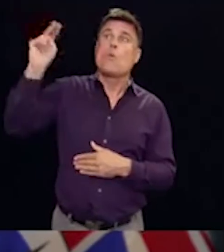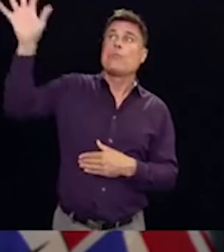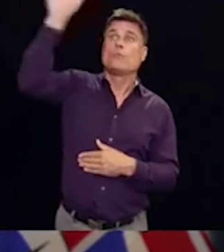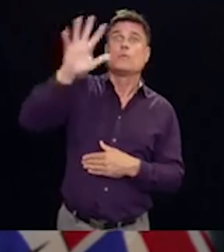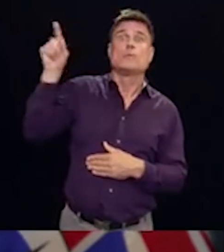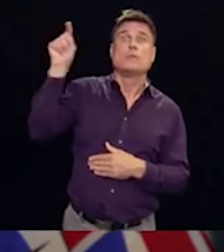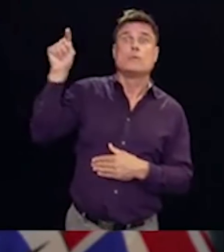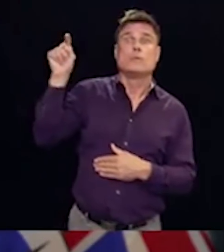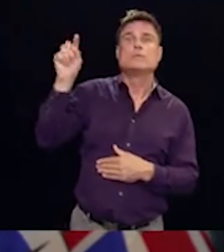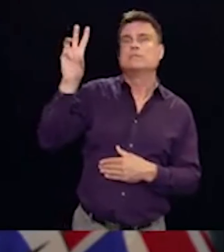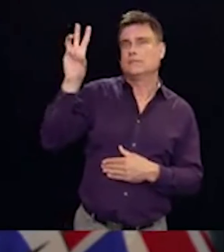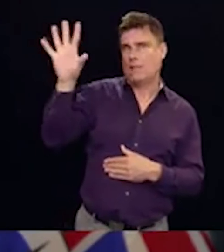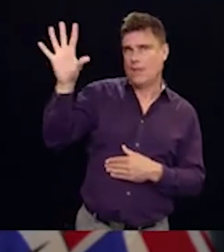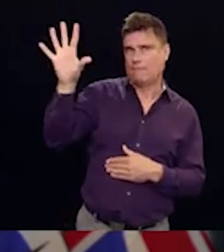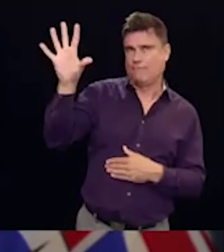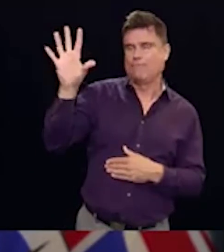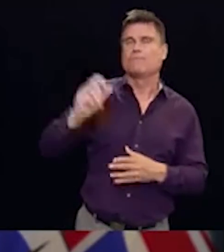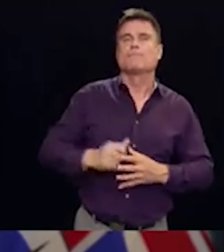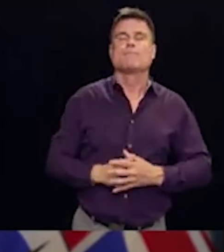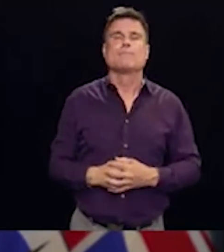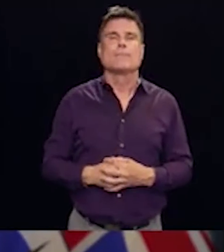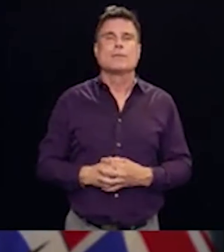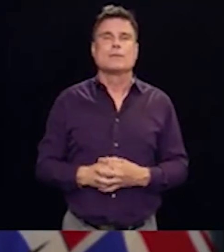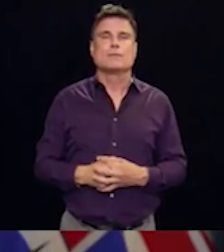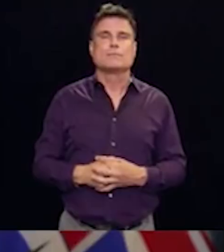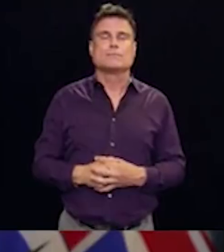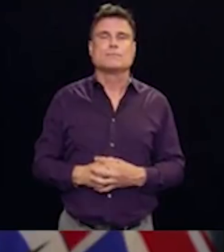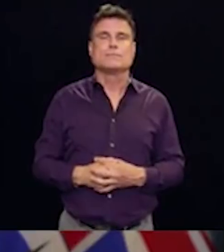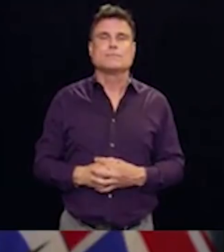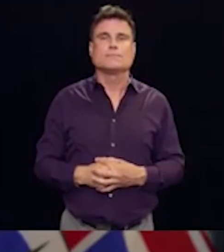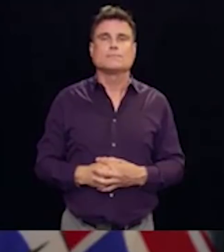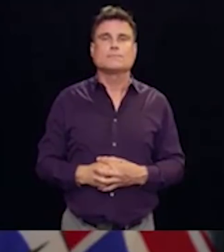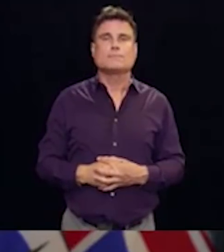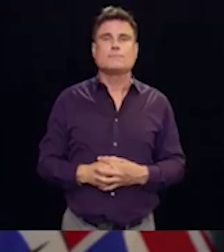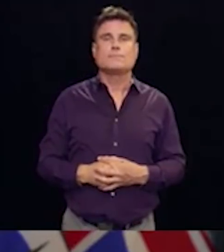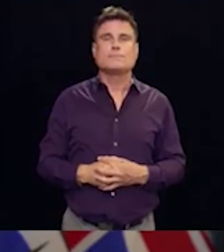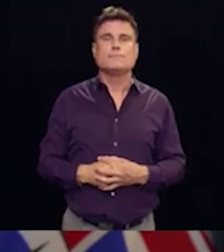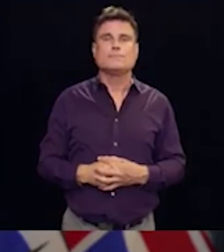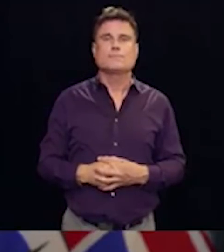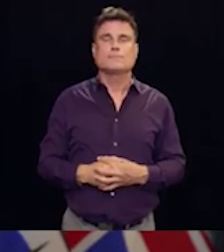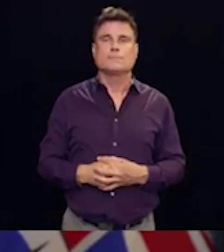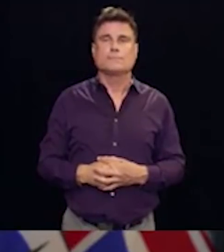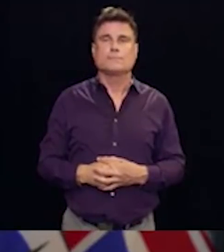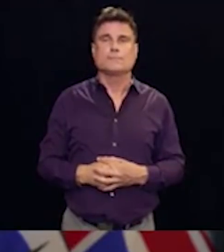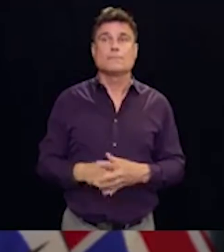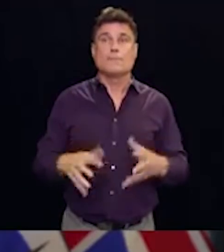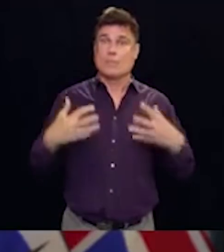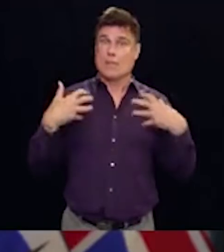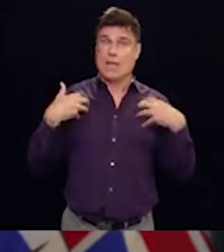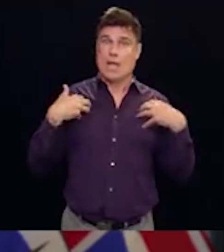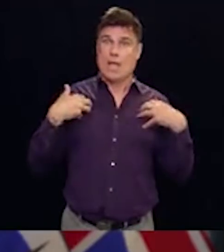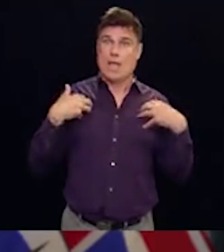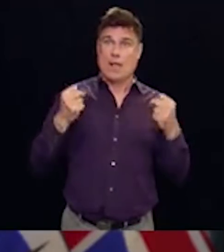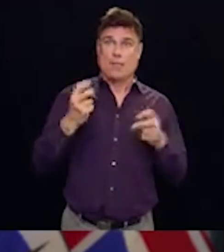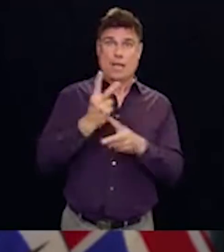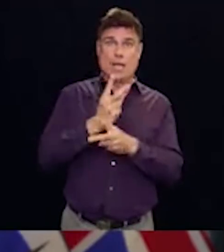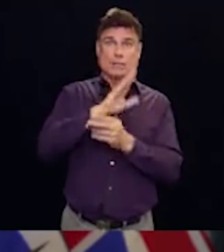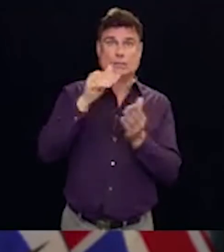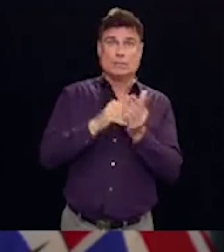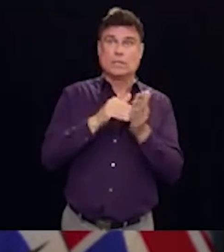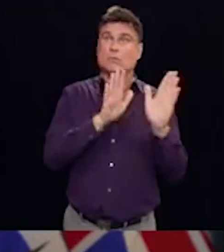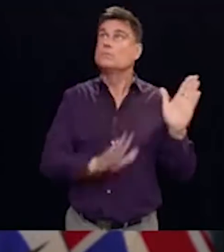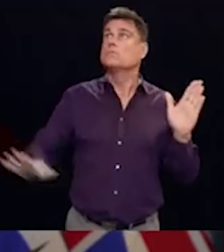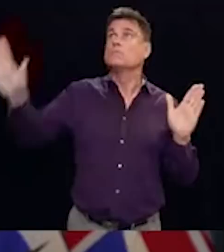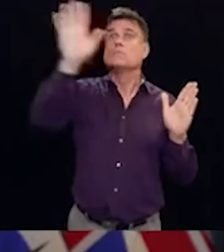Interior Health, and 65 people in Northern Health. We have no new health care related outbreaks, leaving